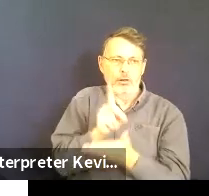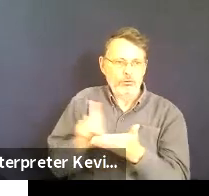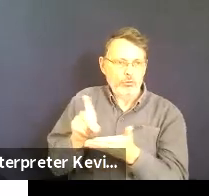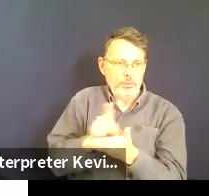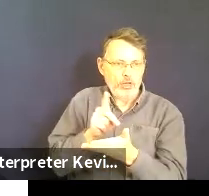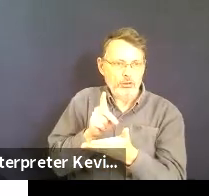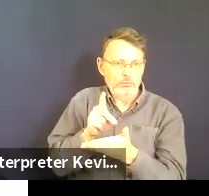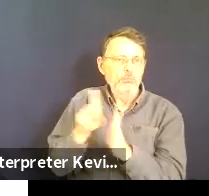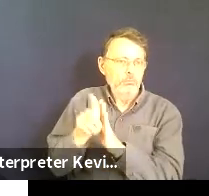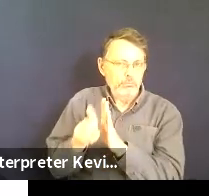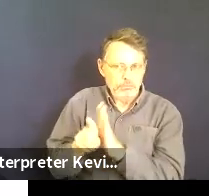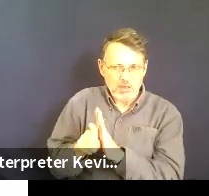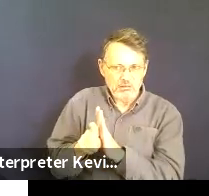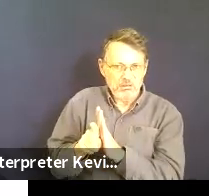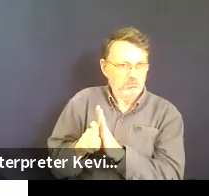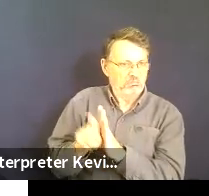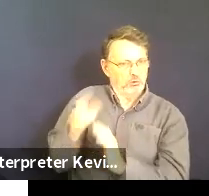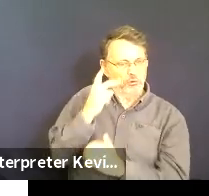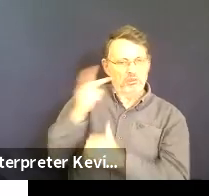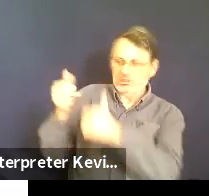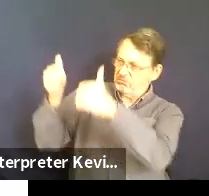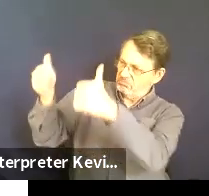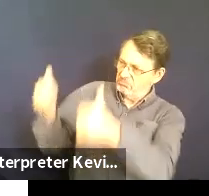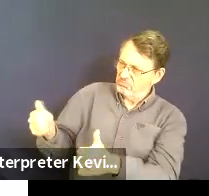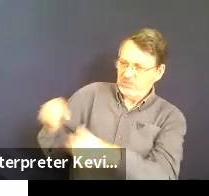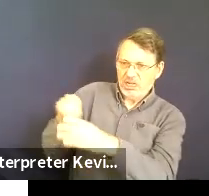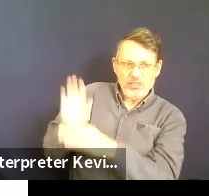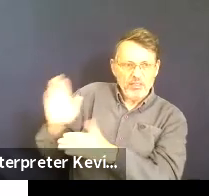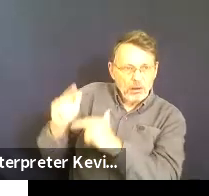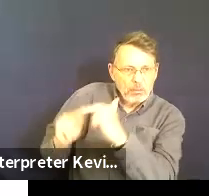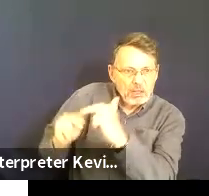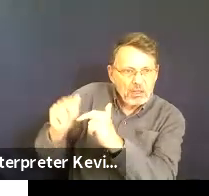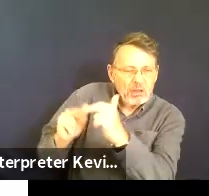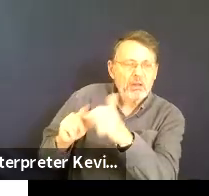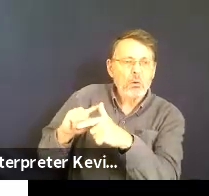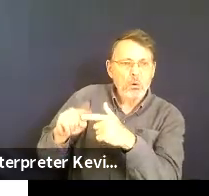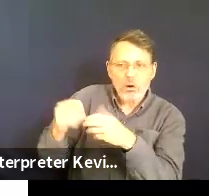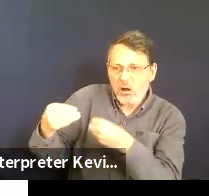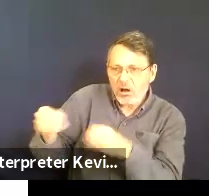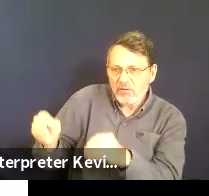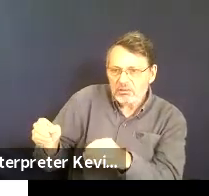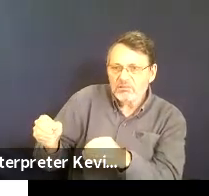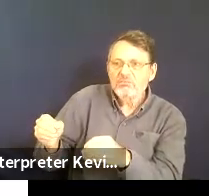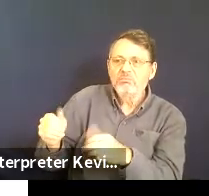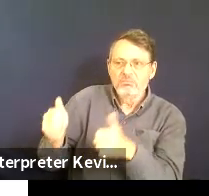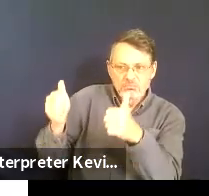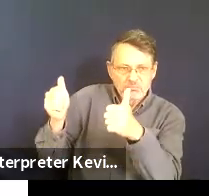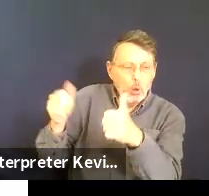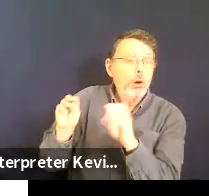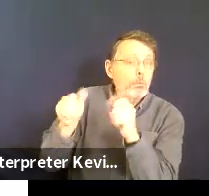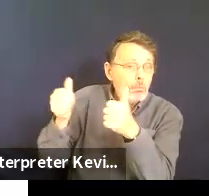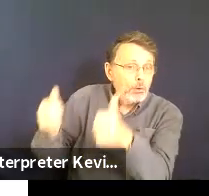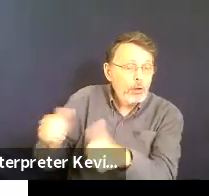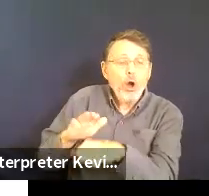that we expect to see posted in the facility or an office, posted on the covered